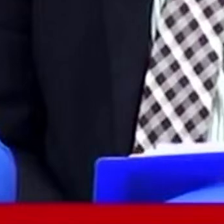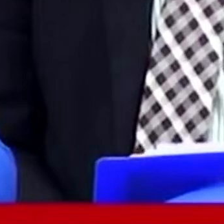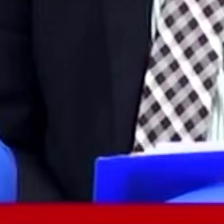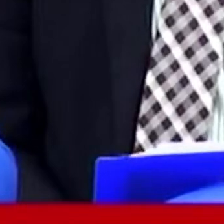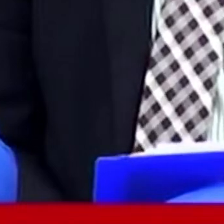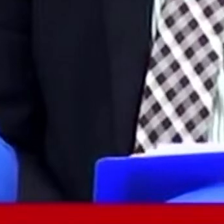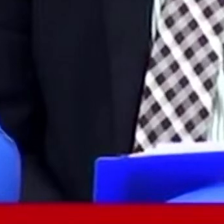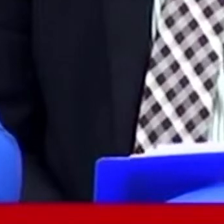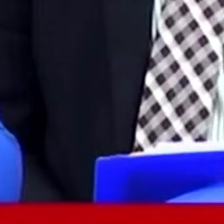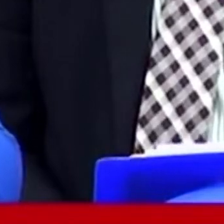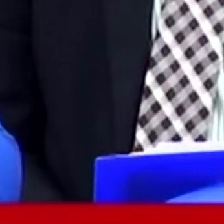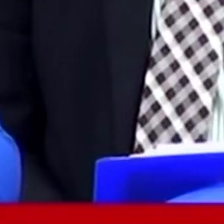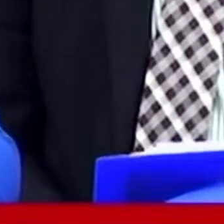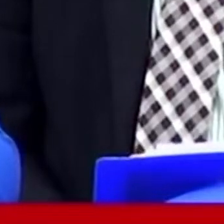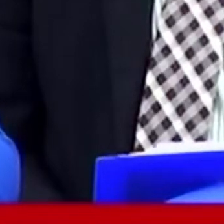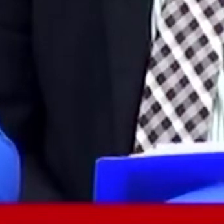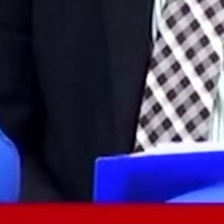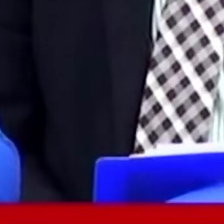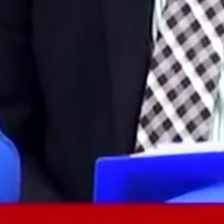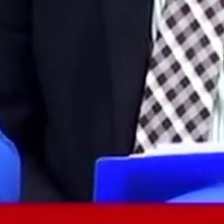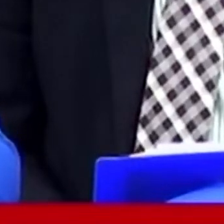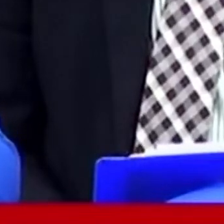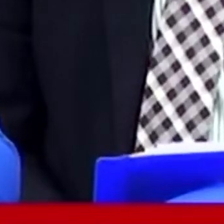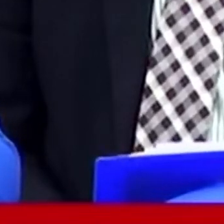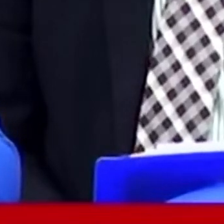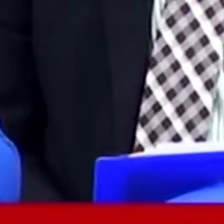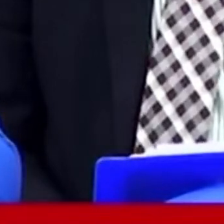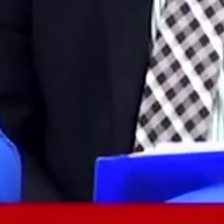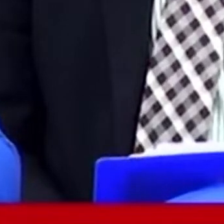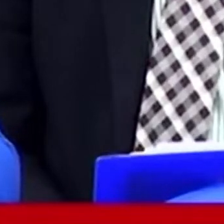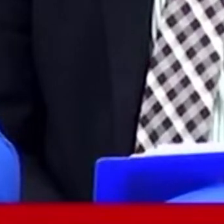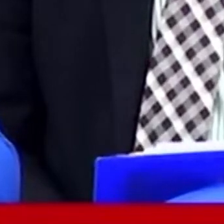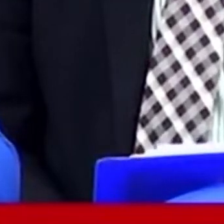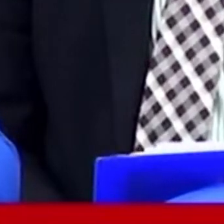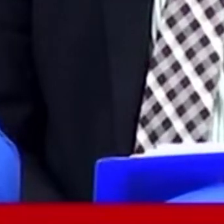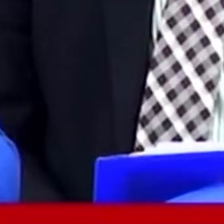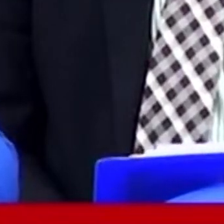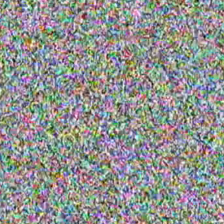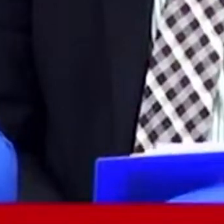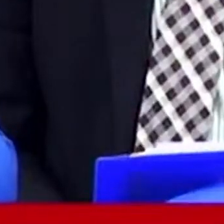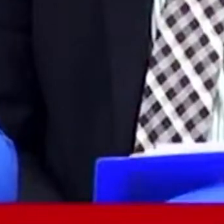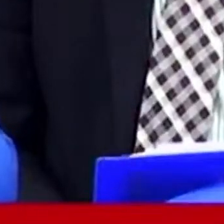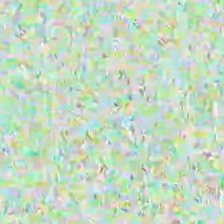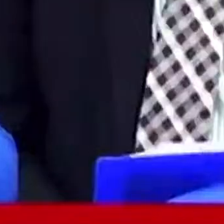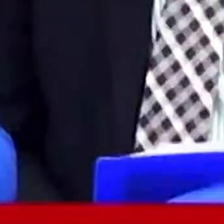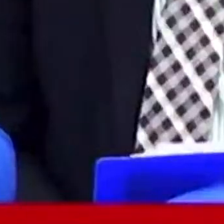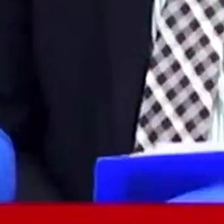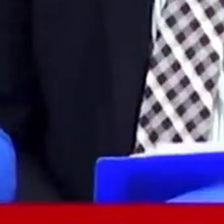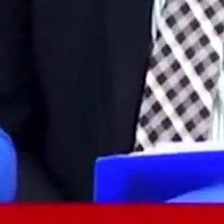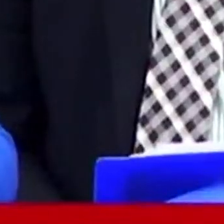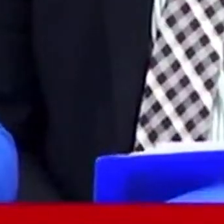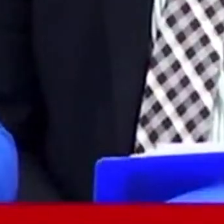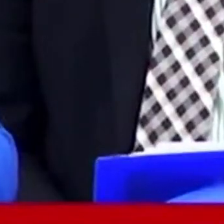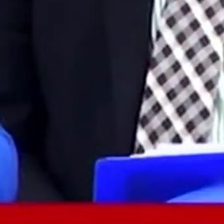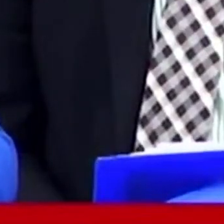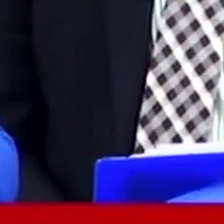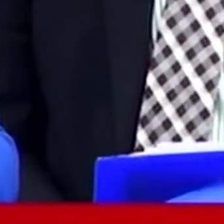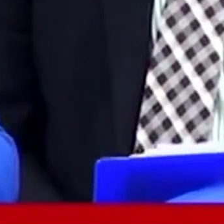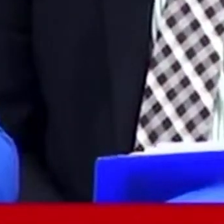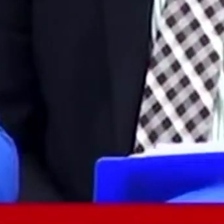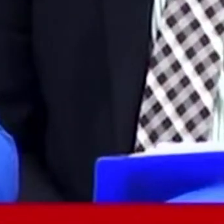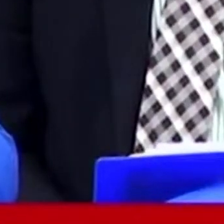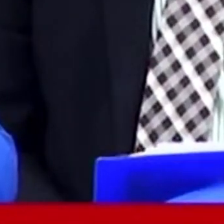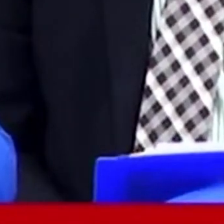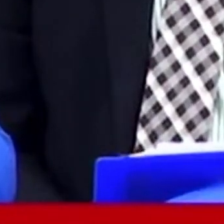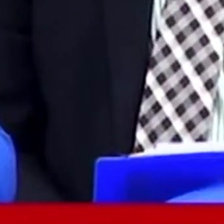pool office. Some of these forms were moved. So apparently these documents right now, I think they sit in the office